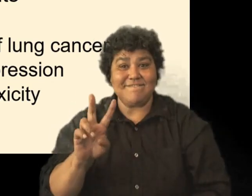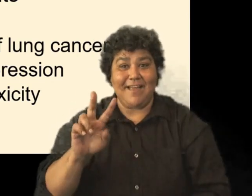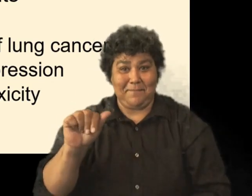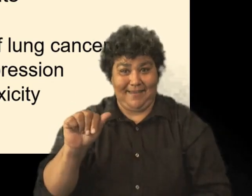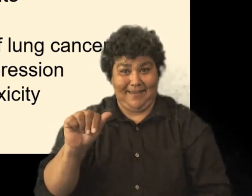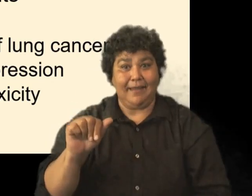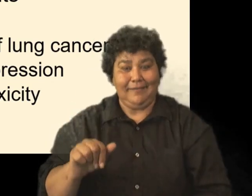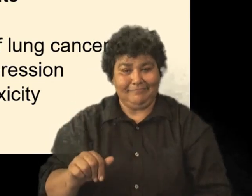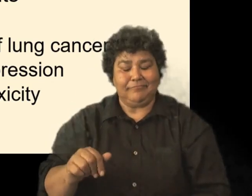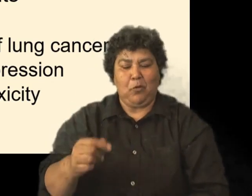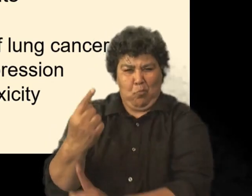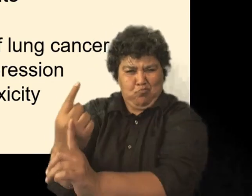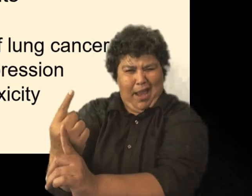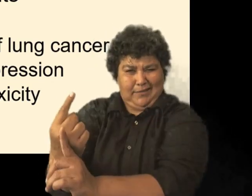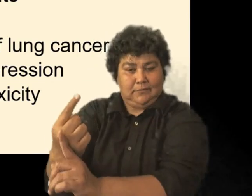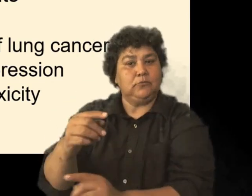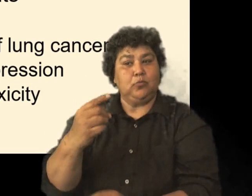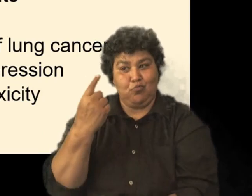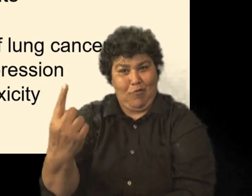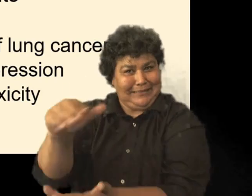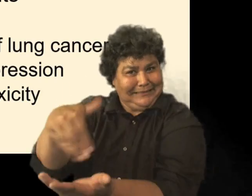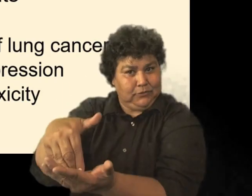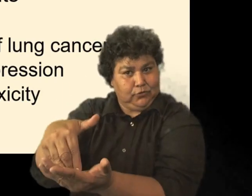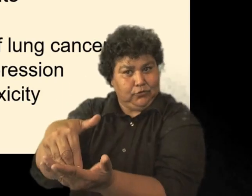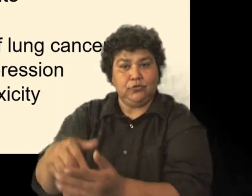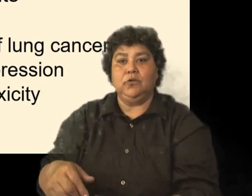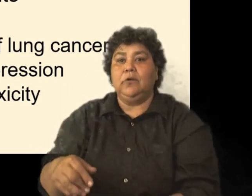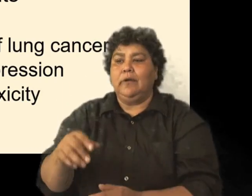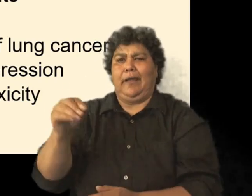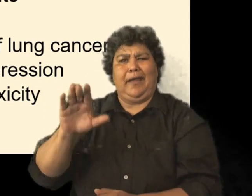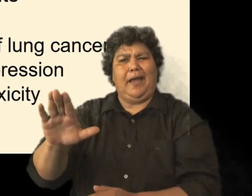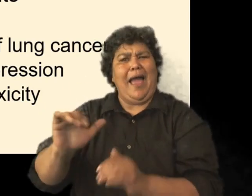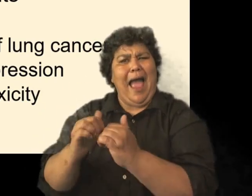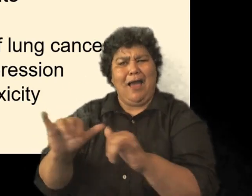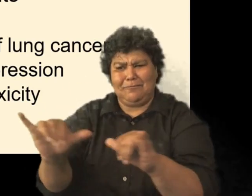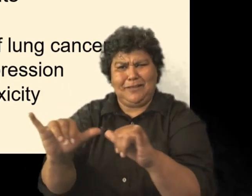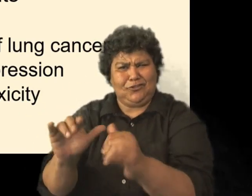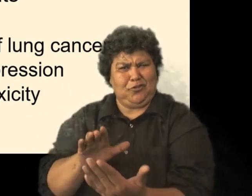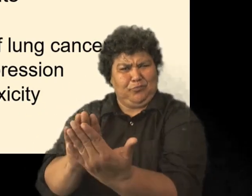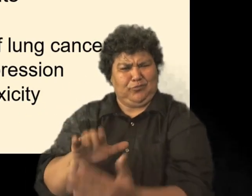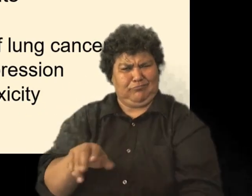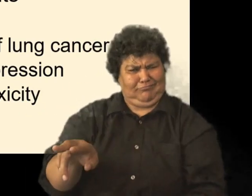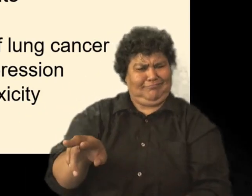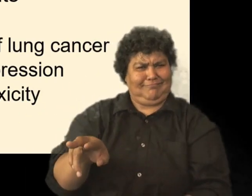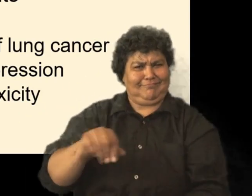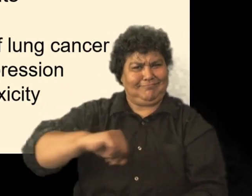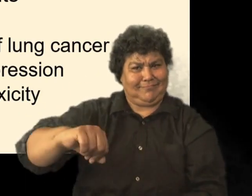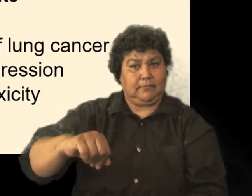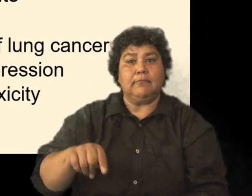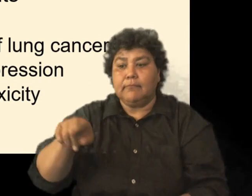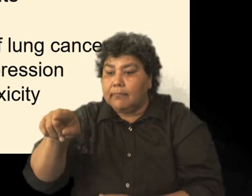trial using a controversial outcome measure suggested that vitamin A might be helpful in patients with